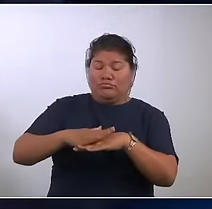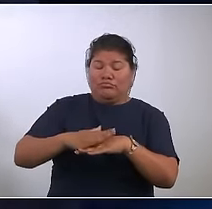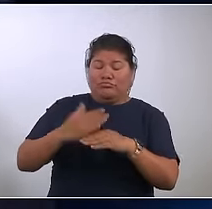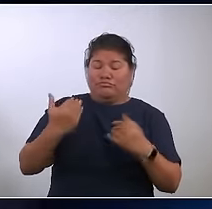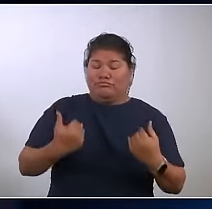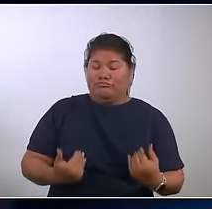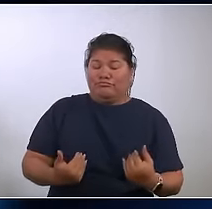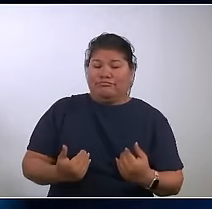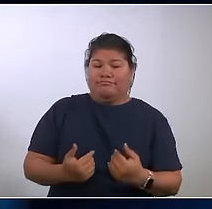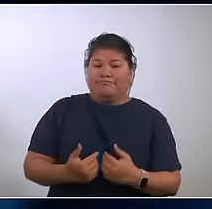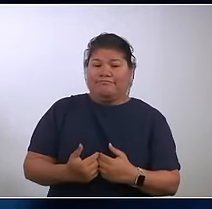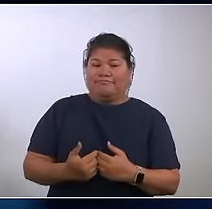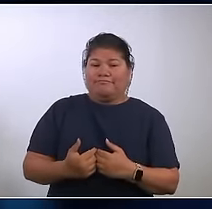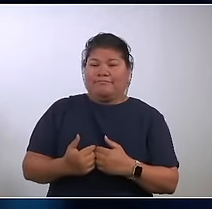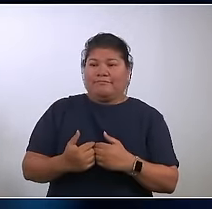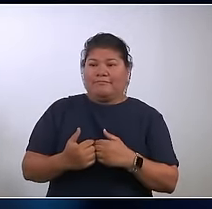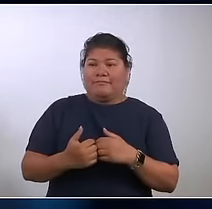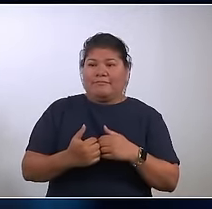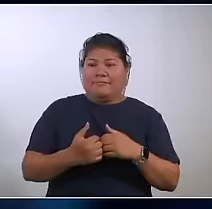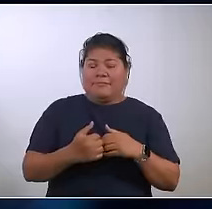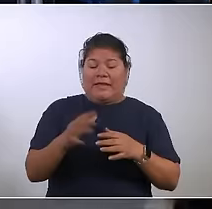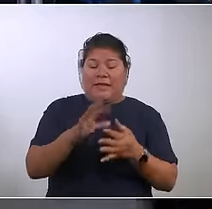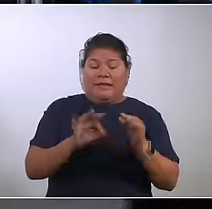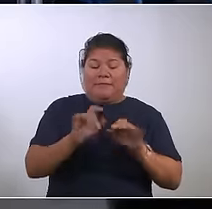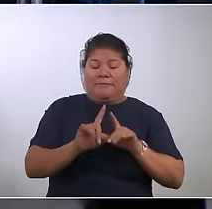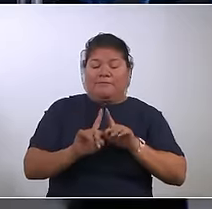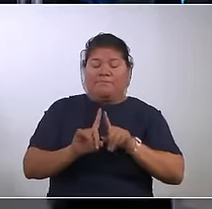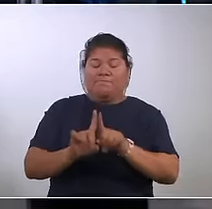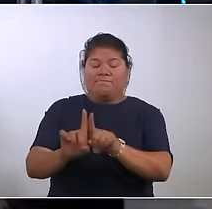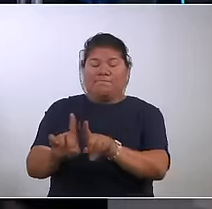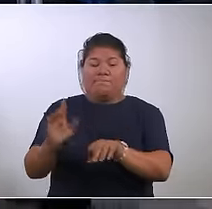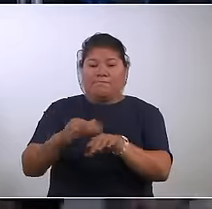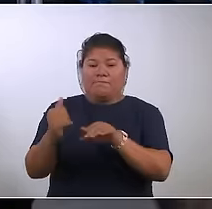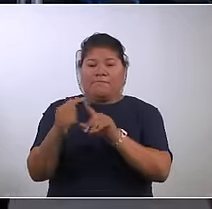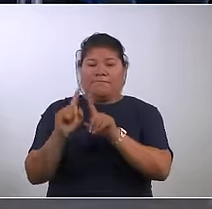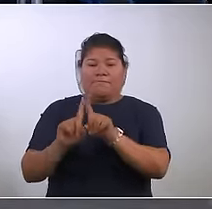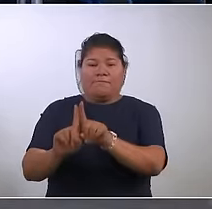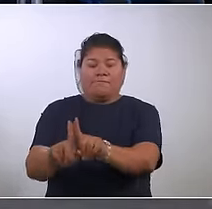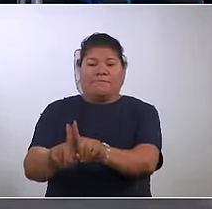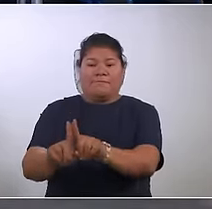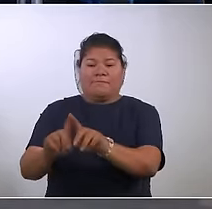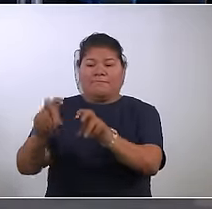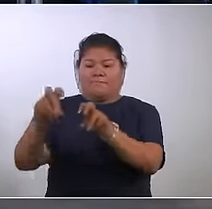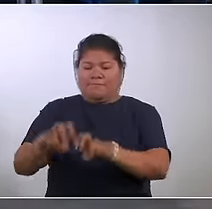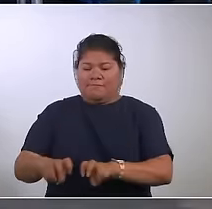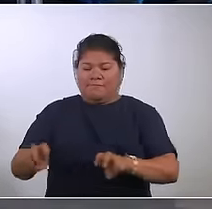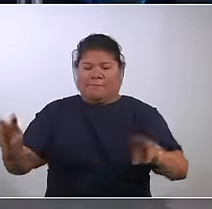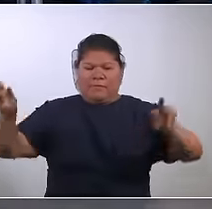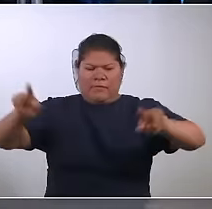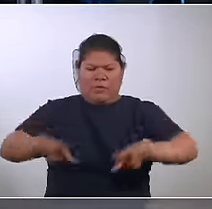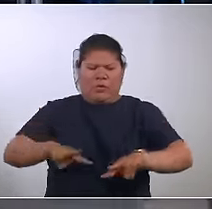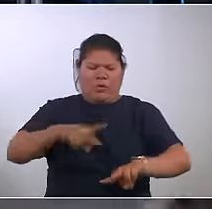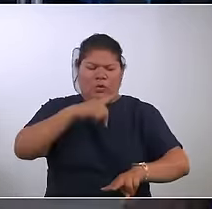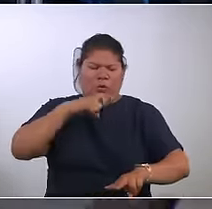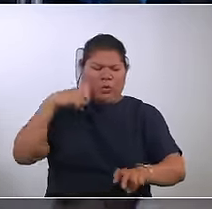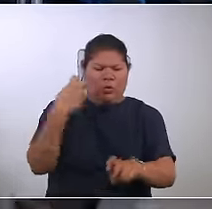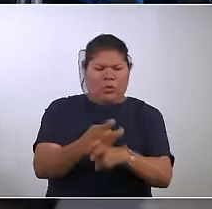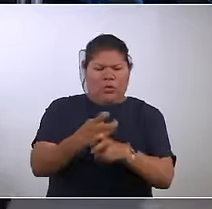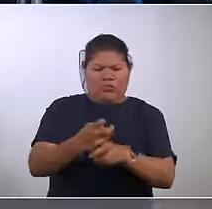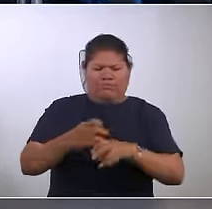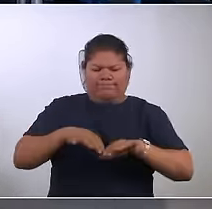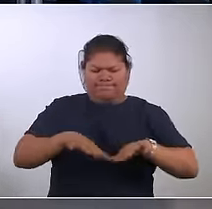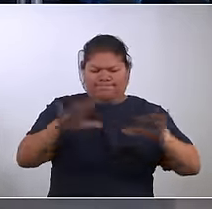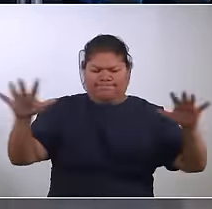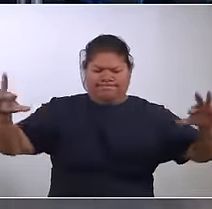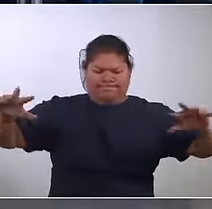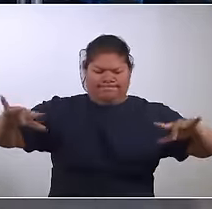Dios estaba sobre mí. And it carried me out in the spirit of the Lord. Y me llevó en el espíritu del Señor. And it set me down in the midst of a valley full of dry bones. Y me puso en medio de